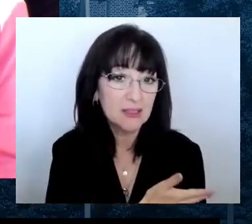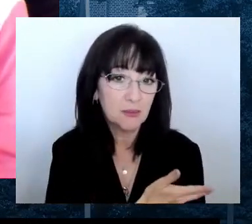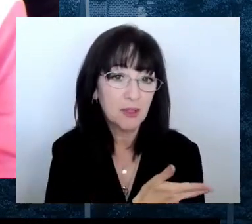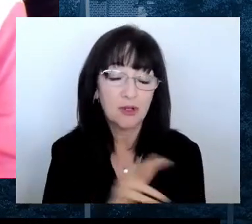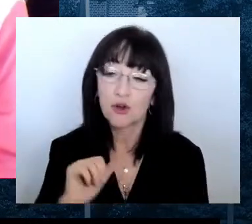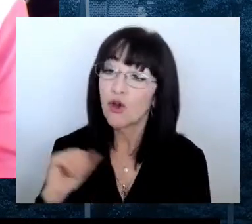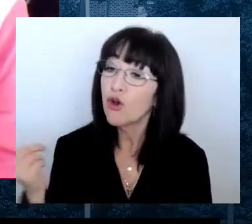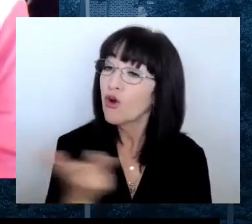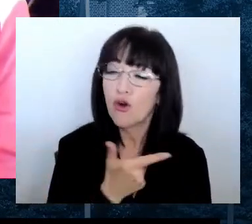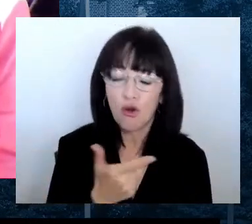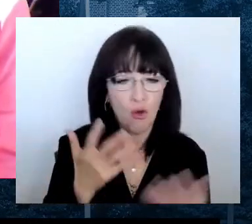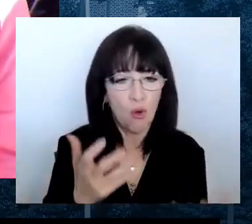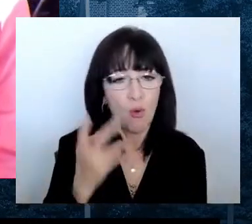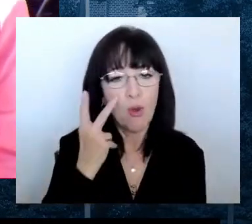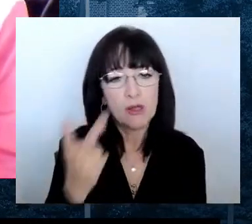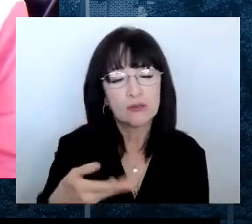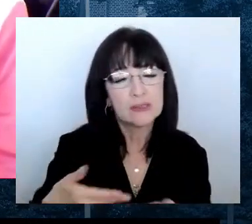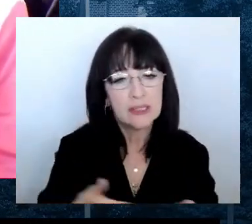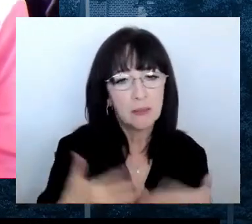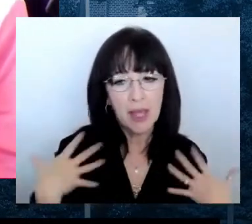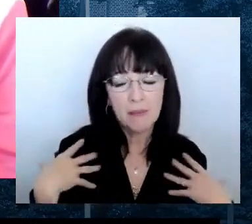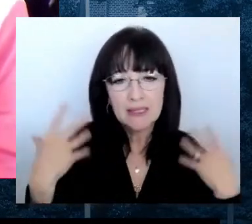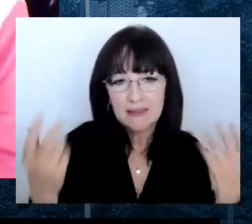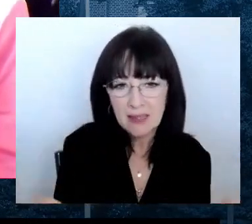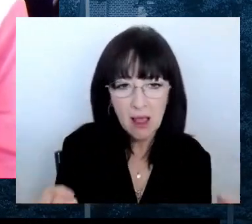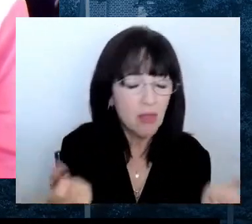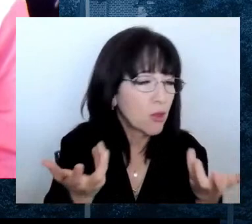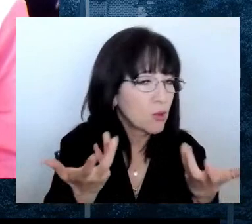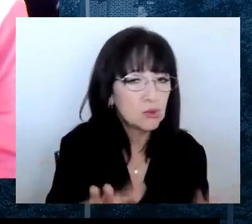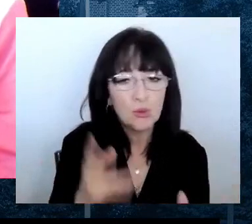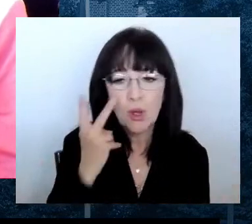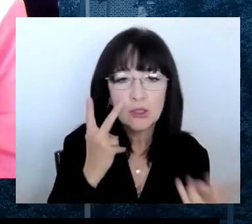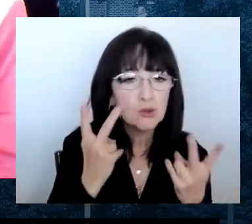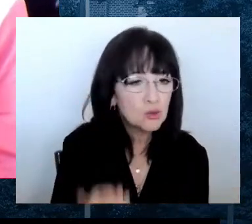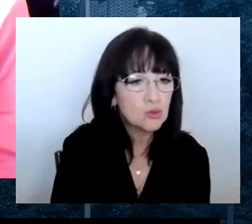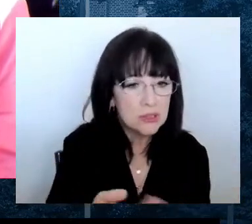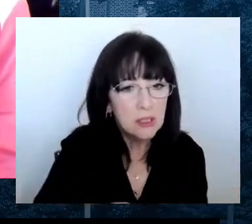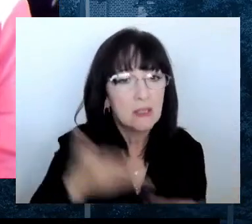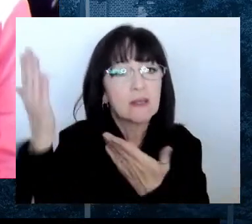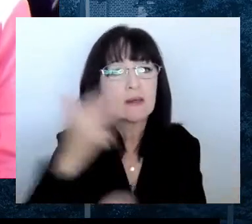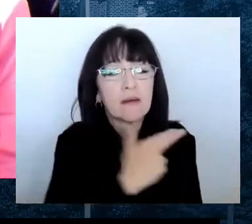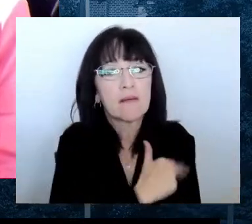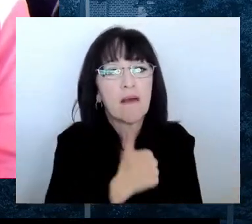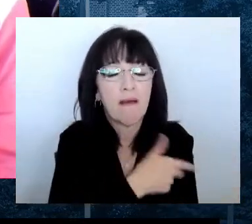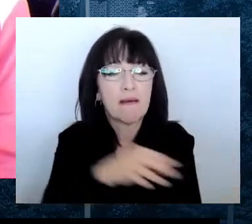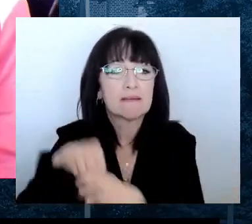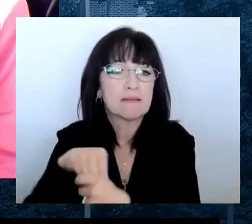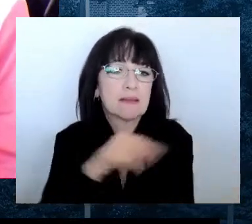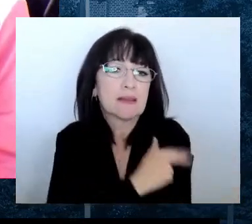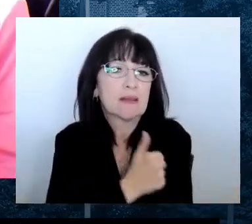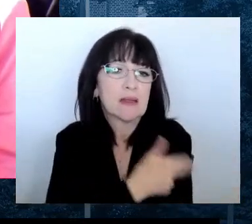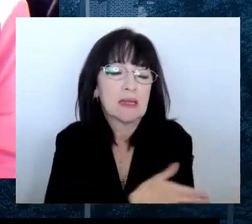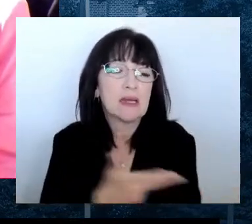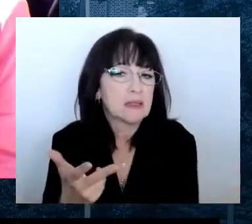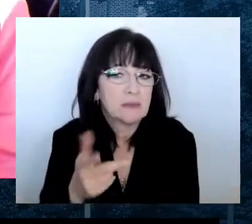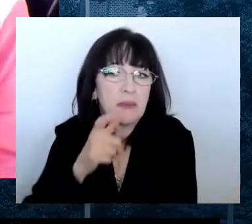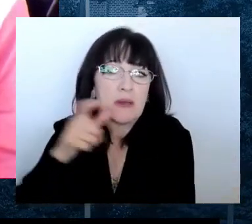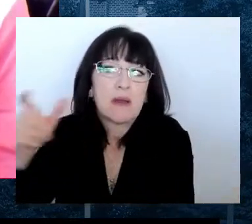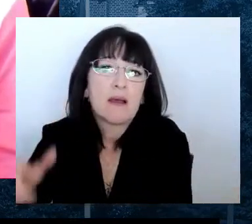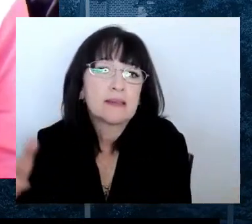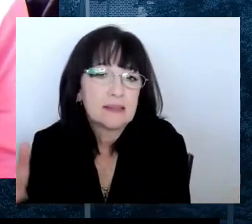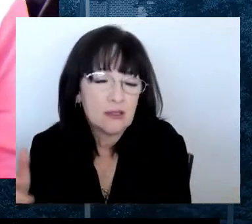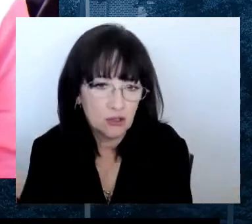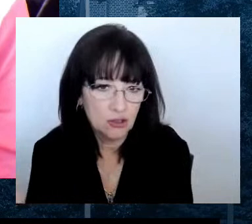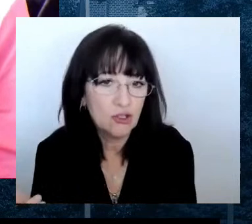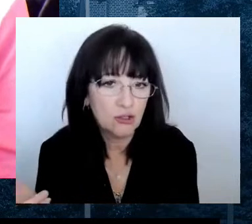hospitalized unnecessarily. We want them healthy, strong, and at home, and we want them to the support they need to keep them healthy.